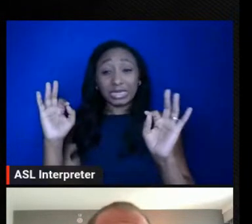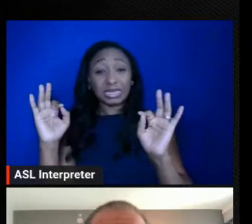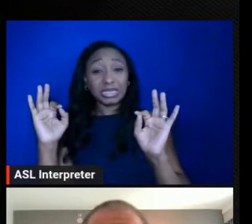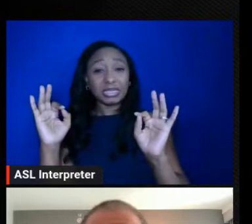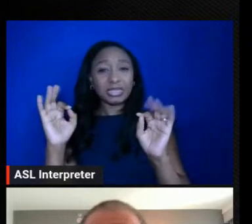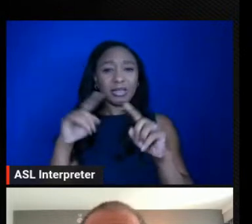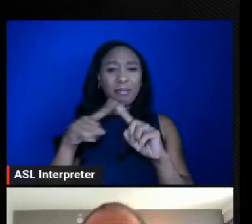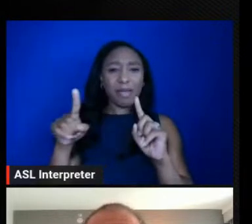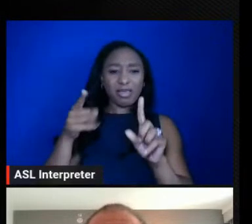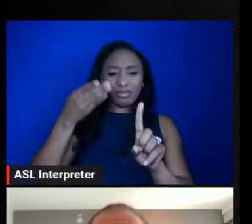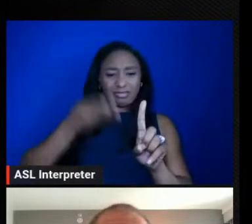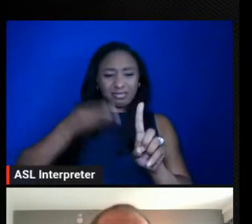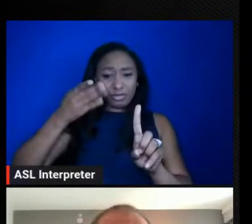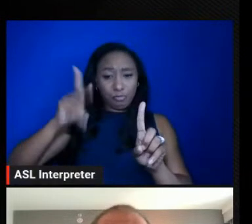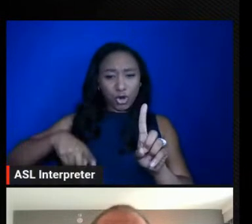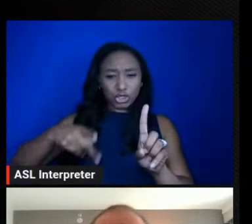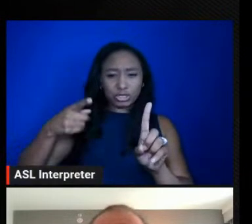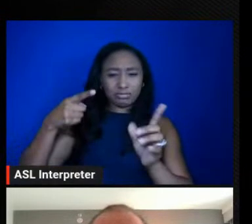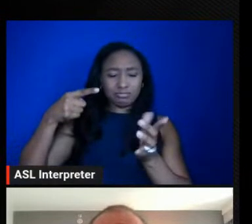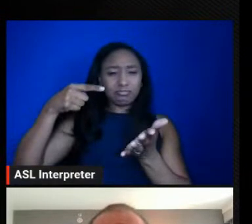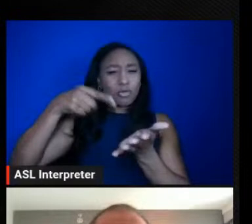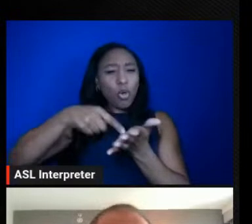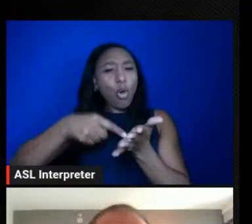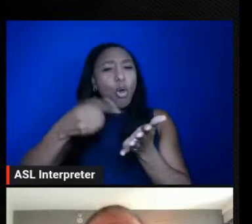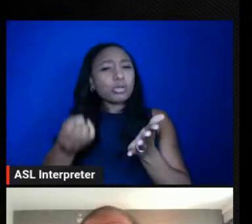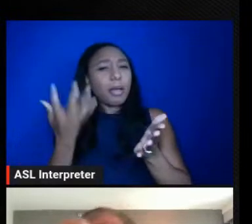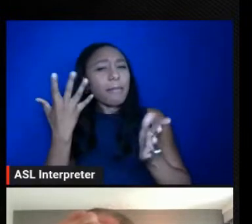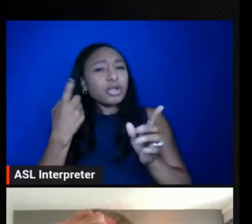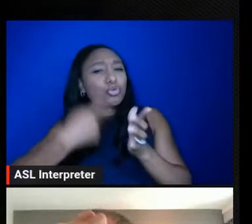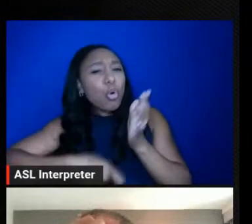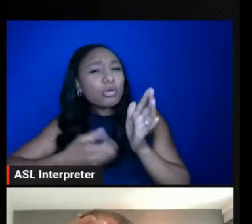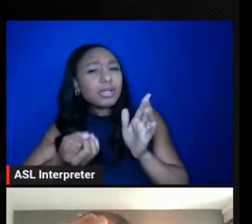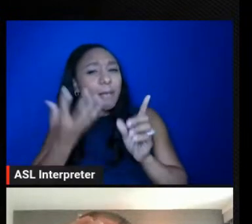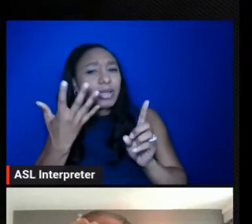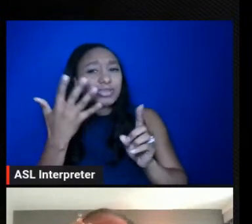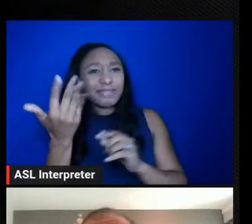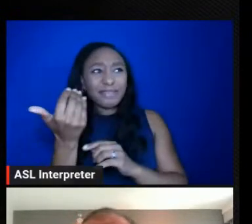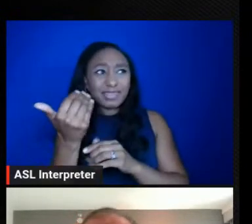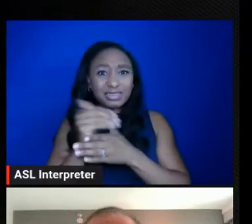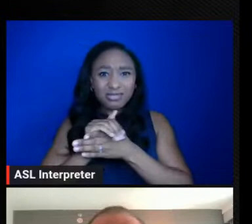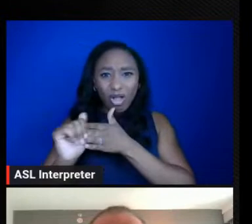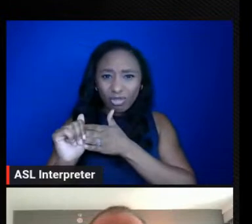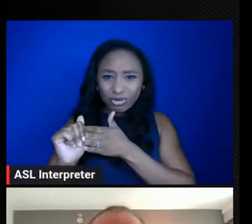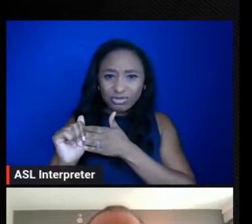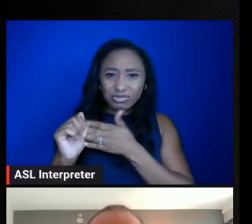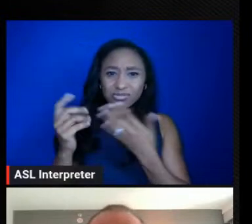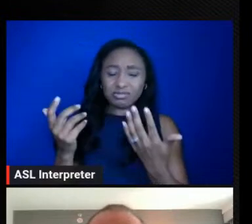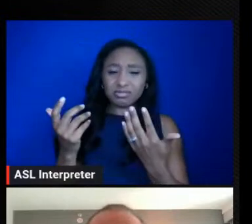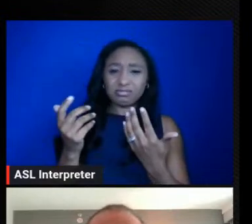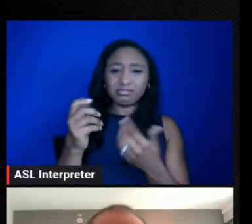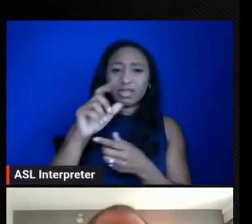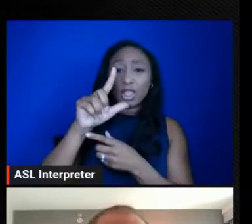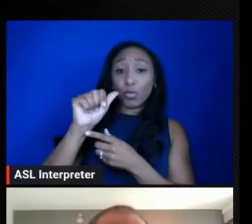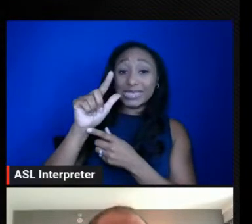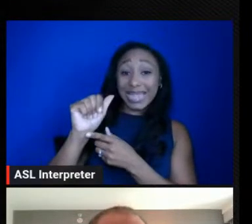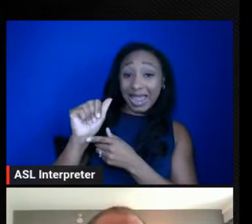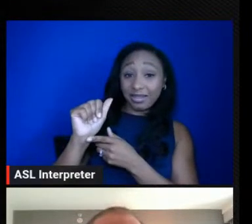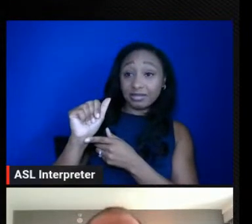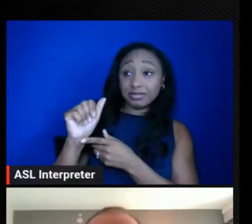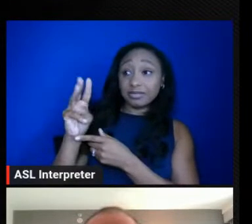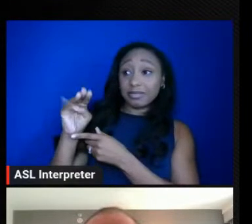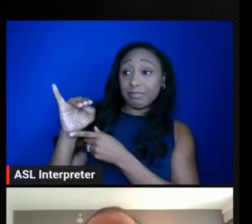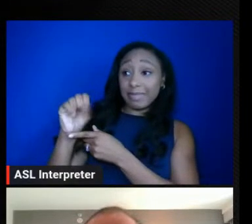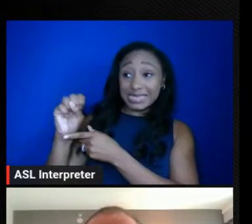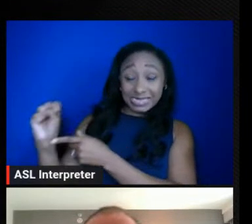$15,000 per person in today's money in Louisiana, Mississippi, and Alabama, three